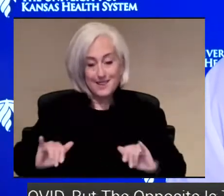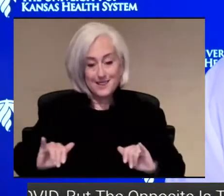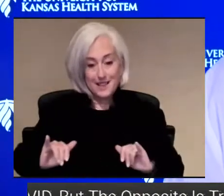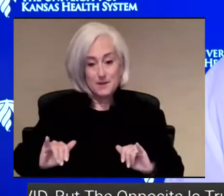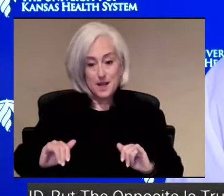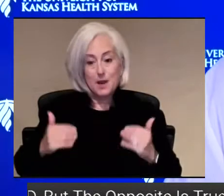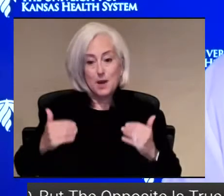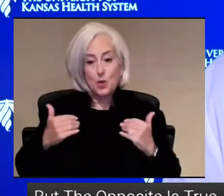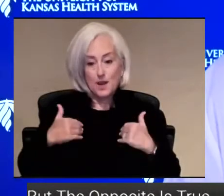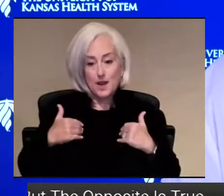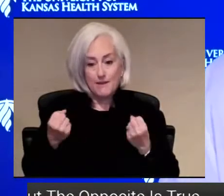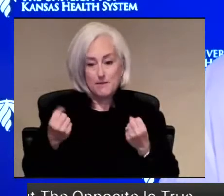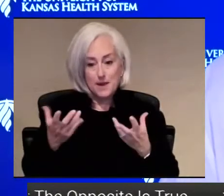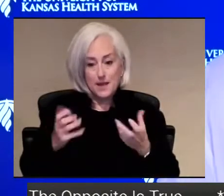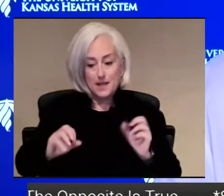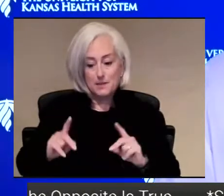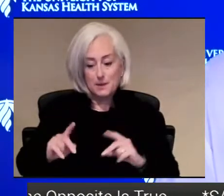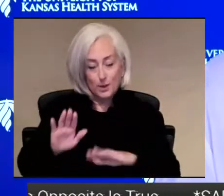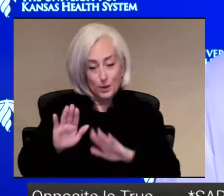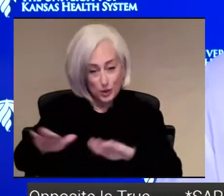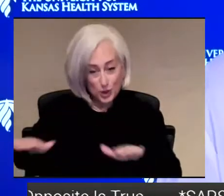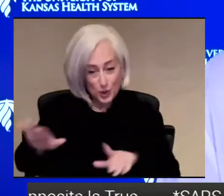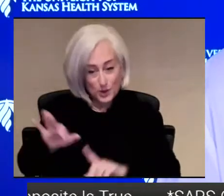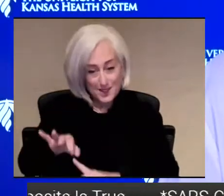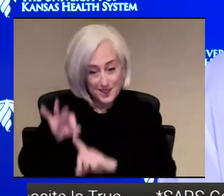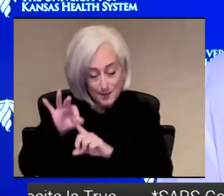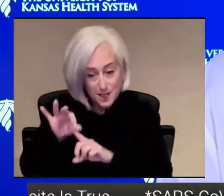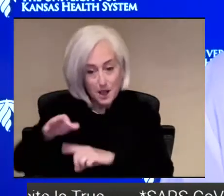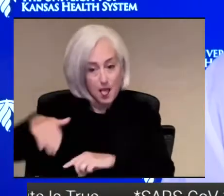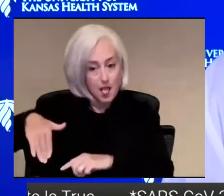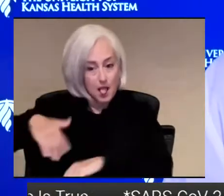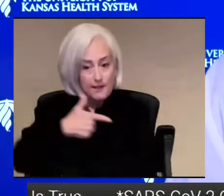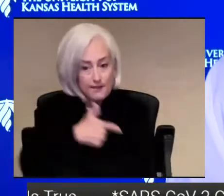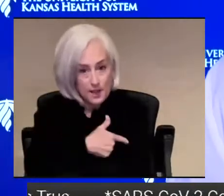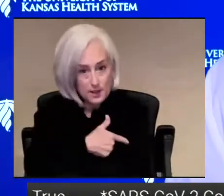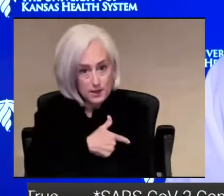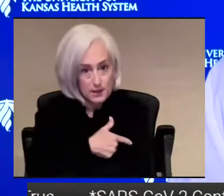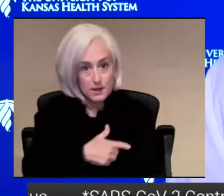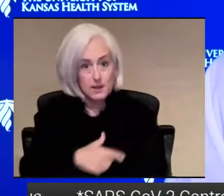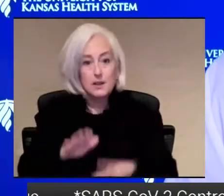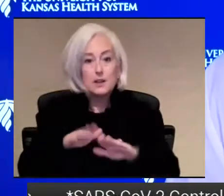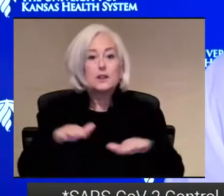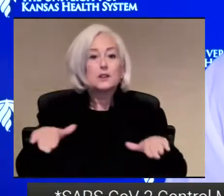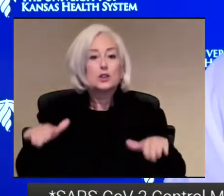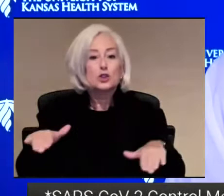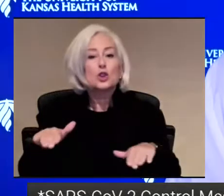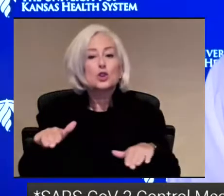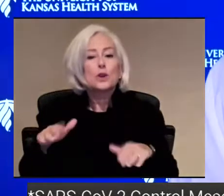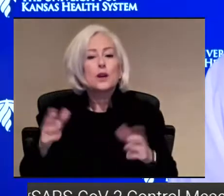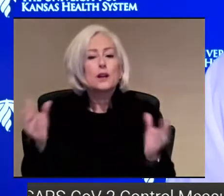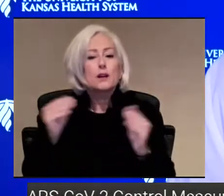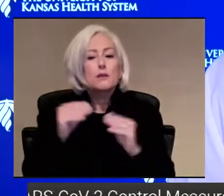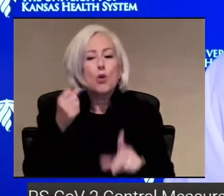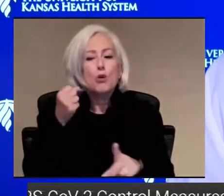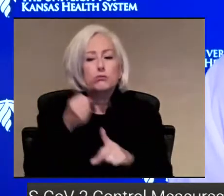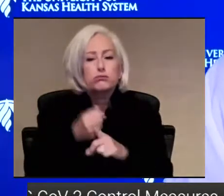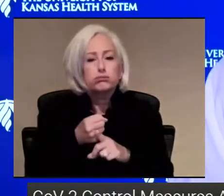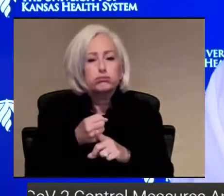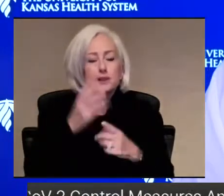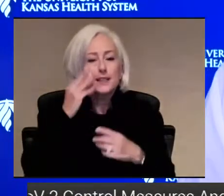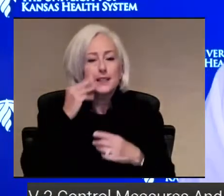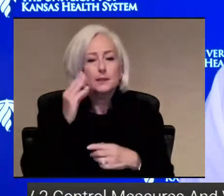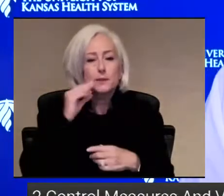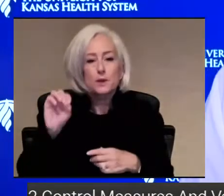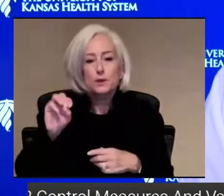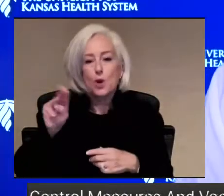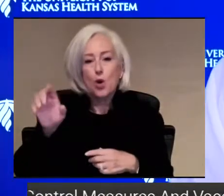right now, those children. And we know that children were particularly harder hit during this Omicron surge, the last Omicron surge, compared to